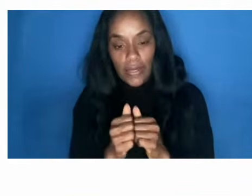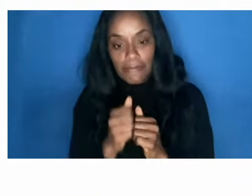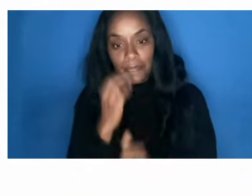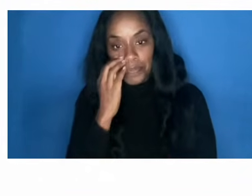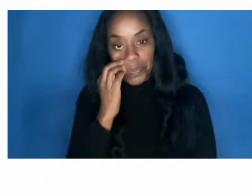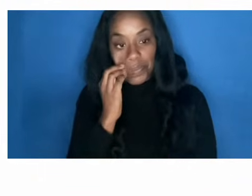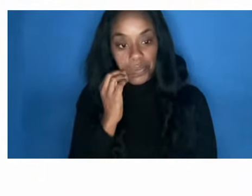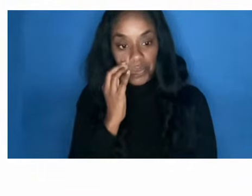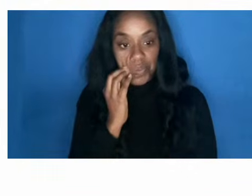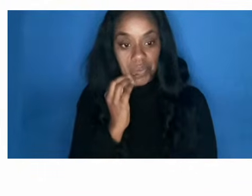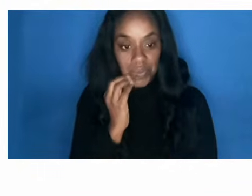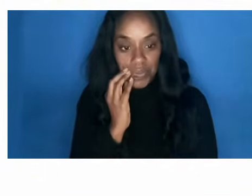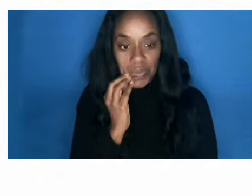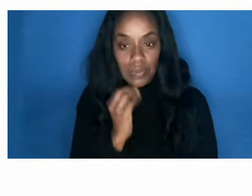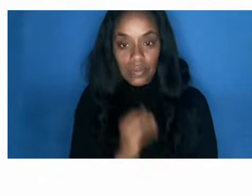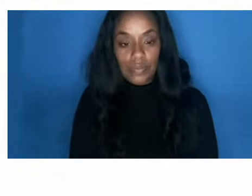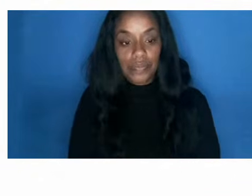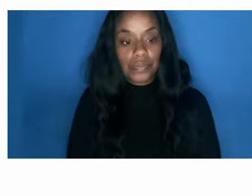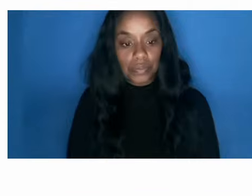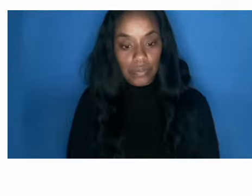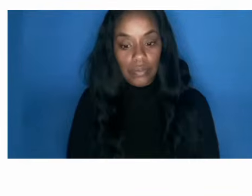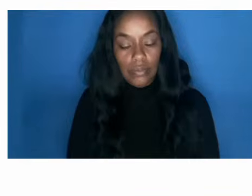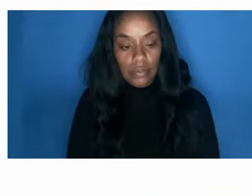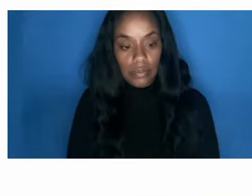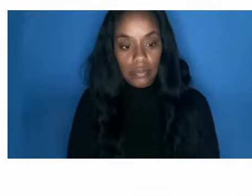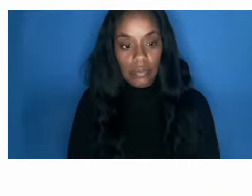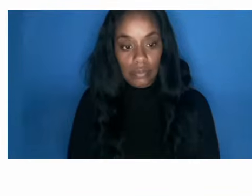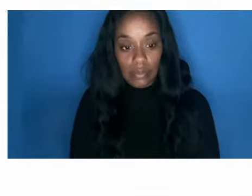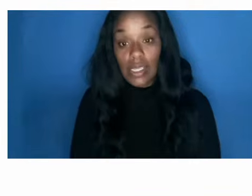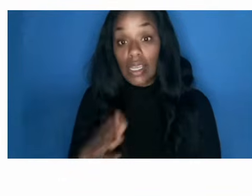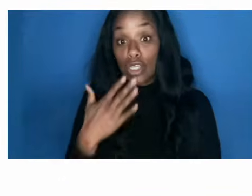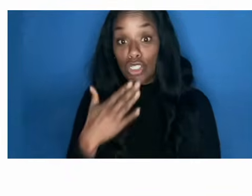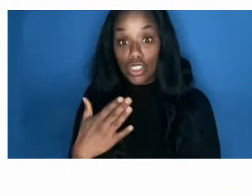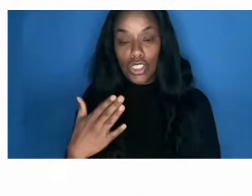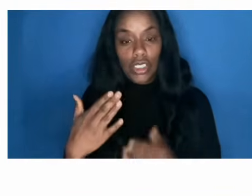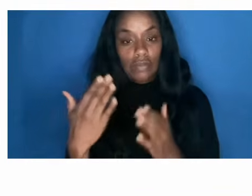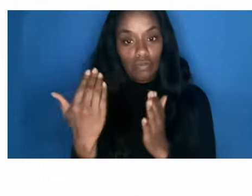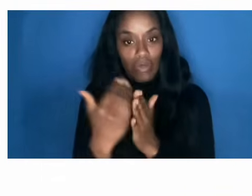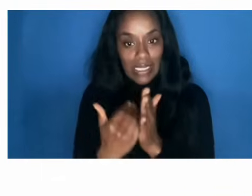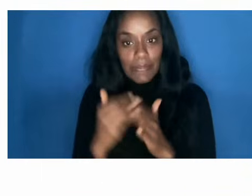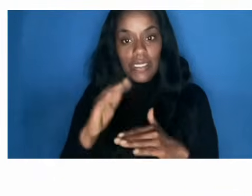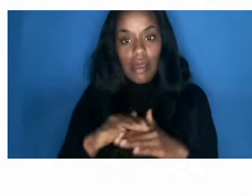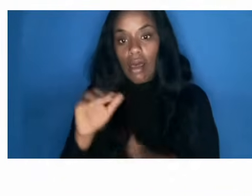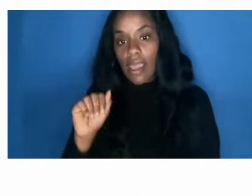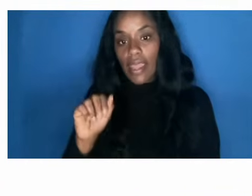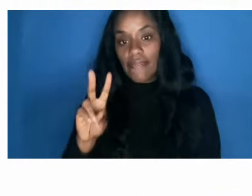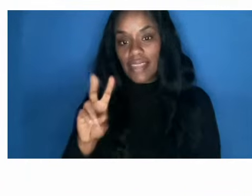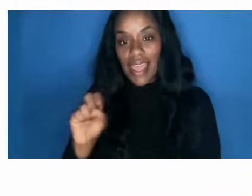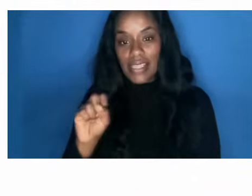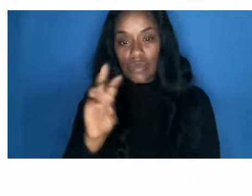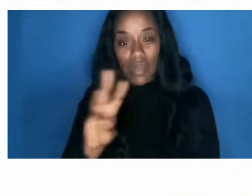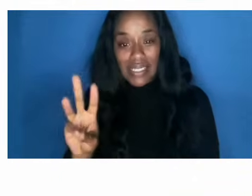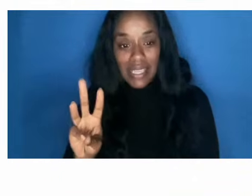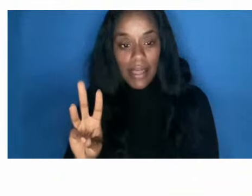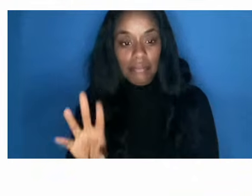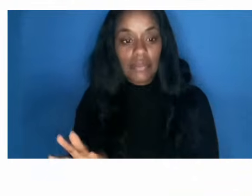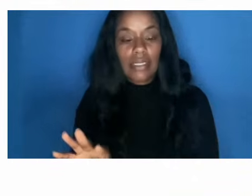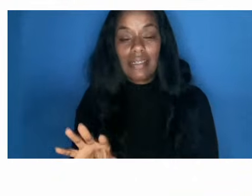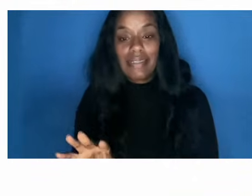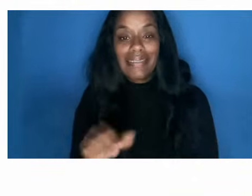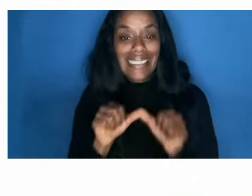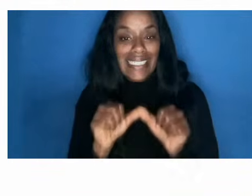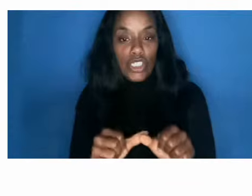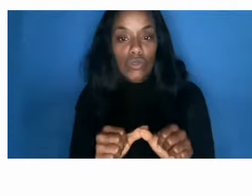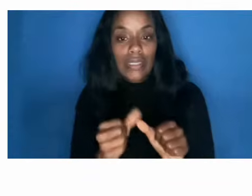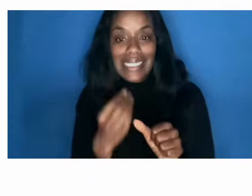Bernadette, so good recipes on the AVS site. And Linda says, keep eating simply. Don't try